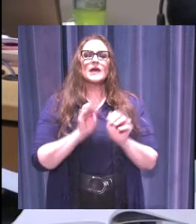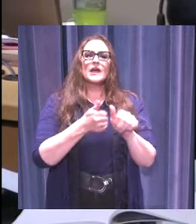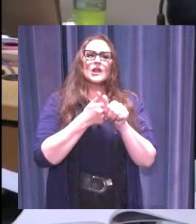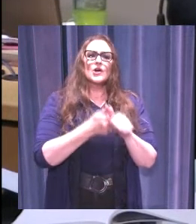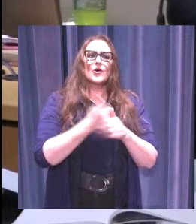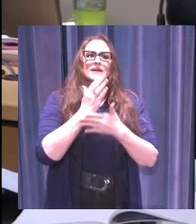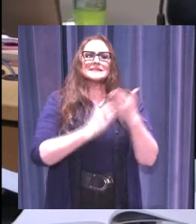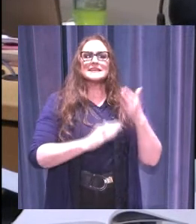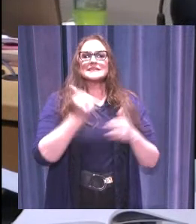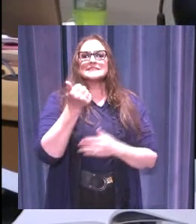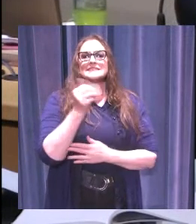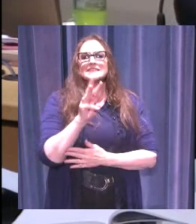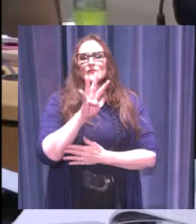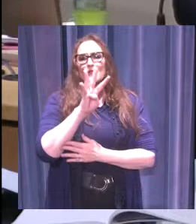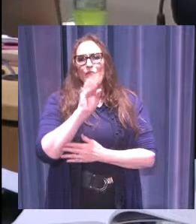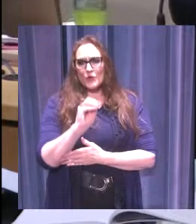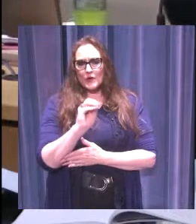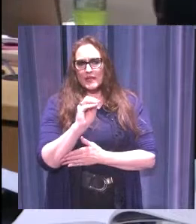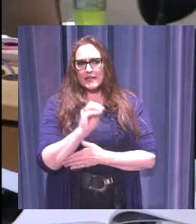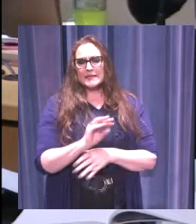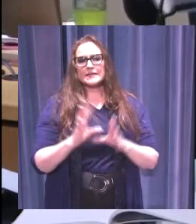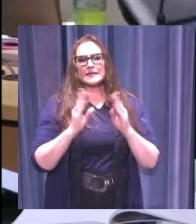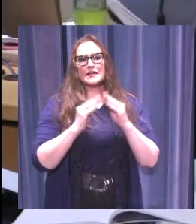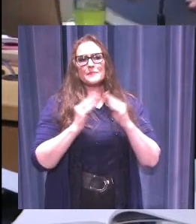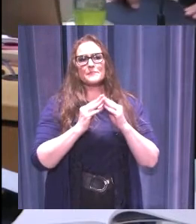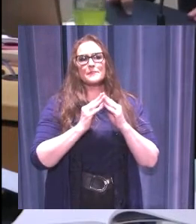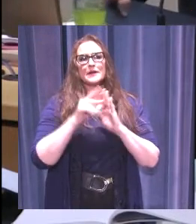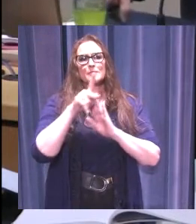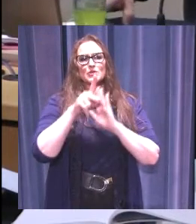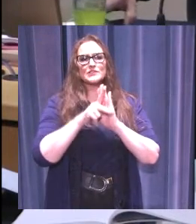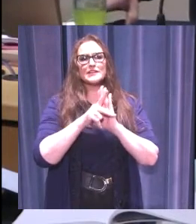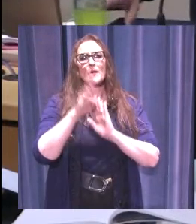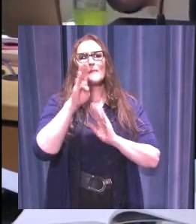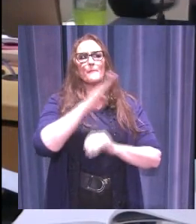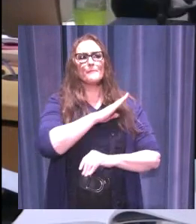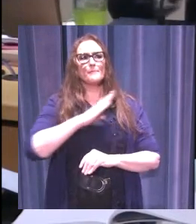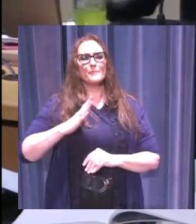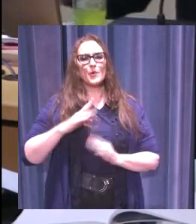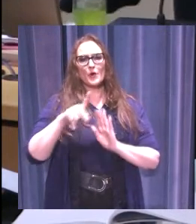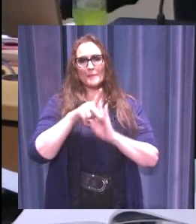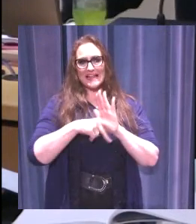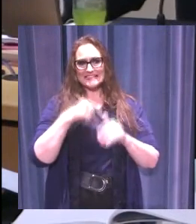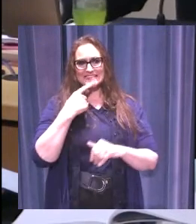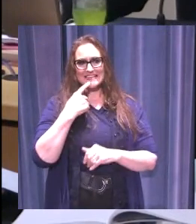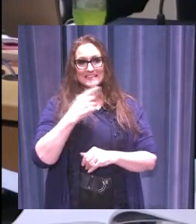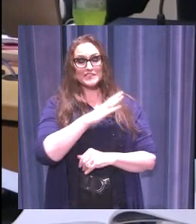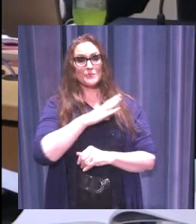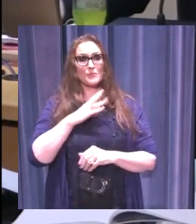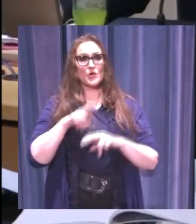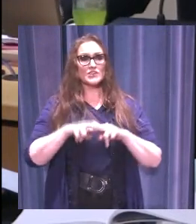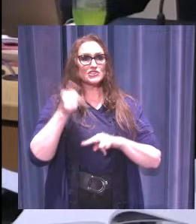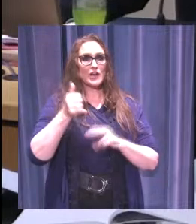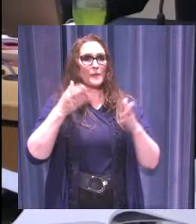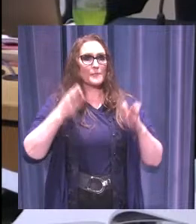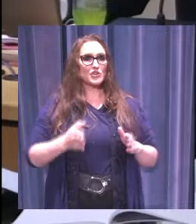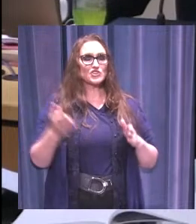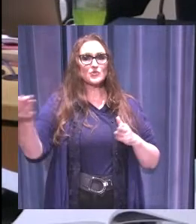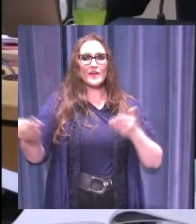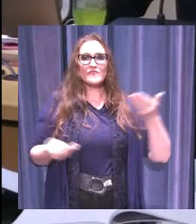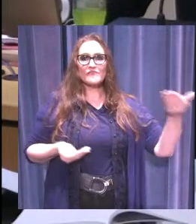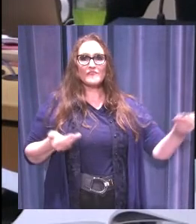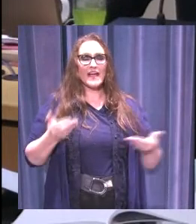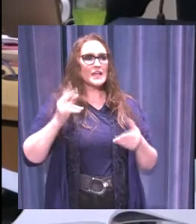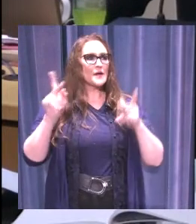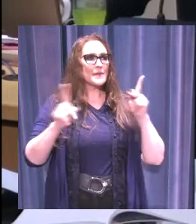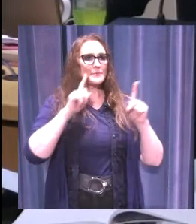Section 1640 of the Meeting Procedures Board policy states that the board chairperson shall invite the public to address the